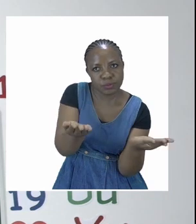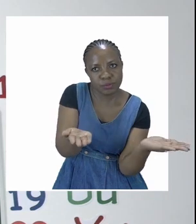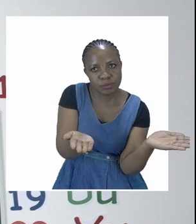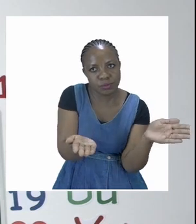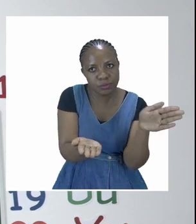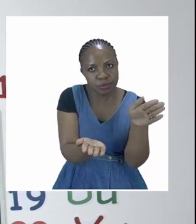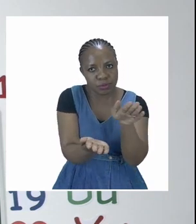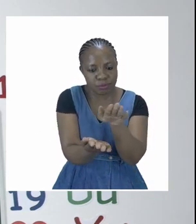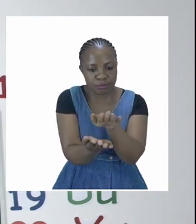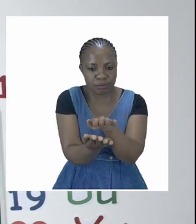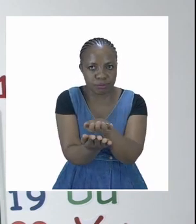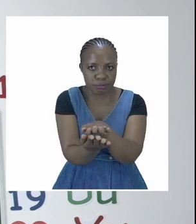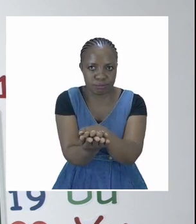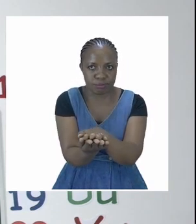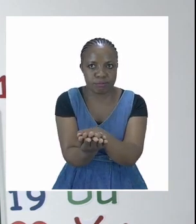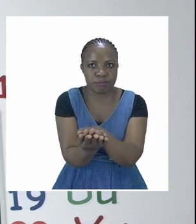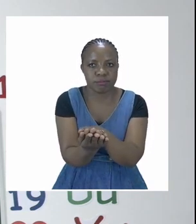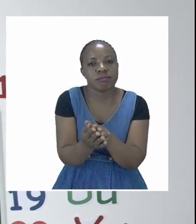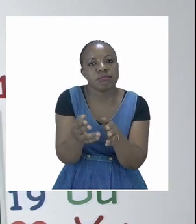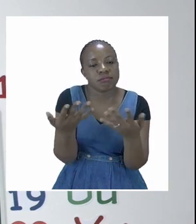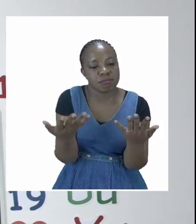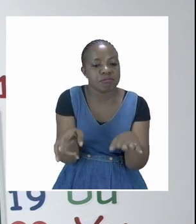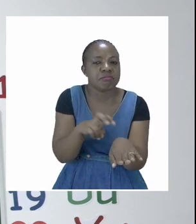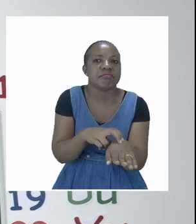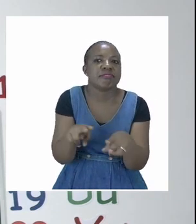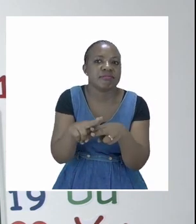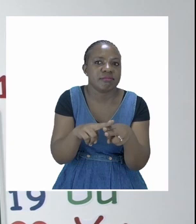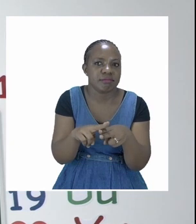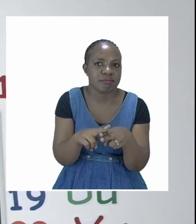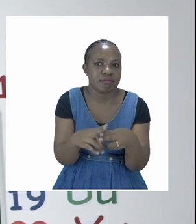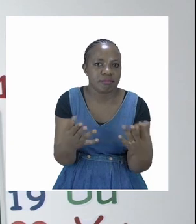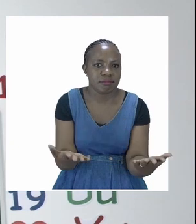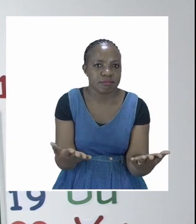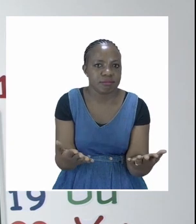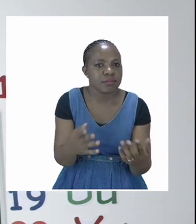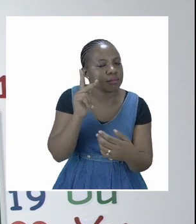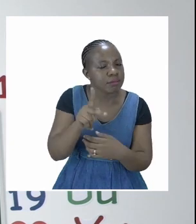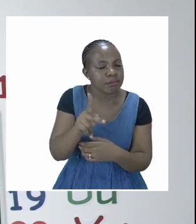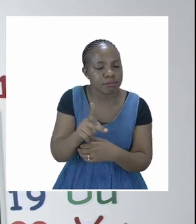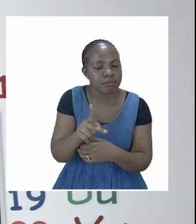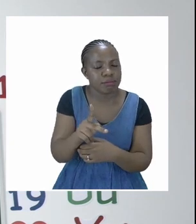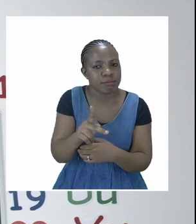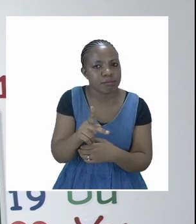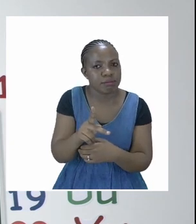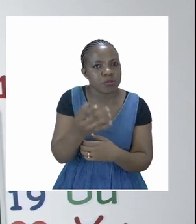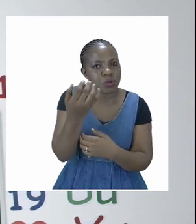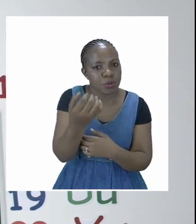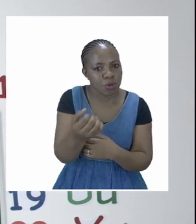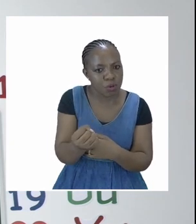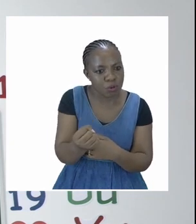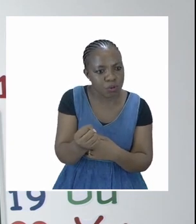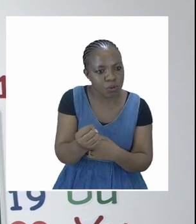it for ready to use. But there is more. We are also available on